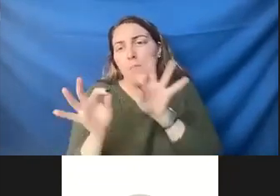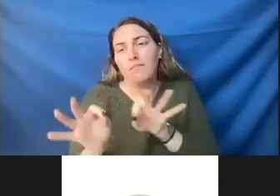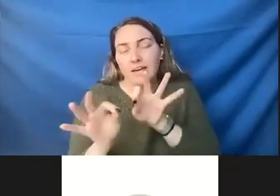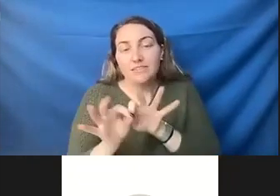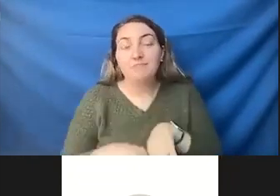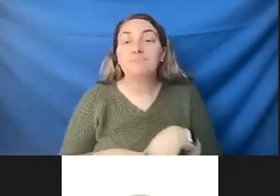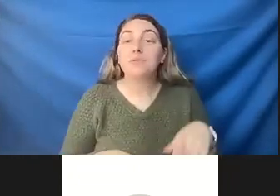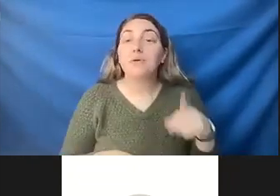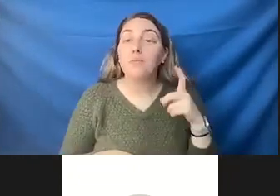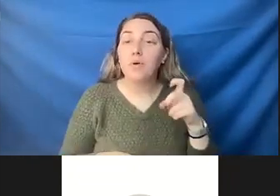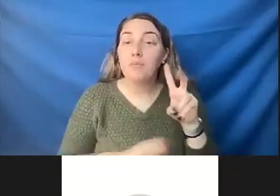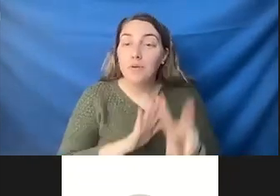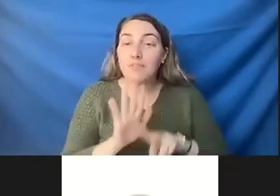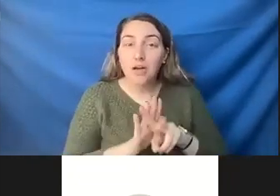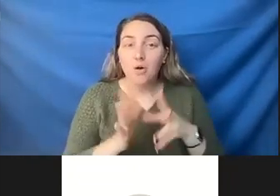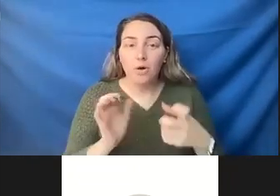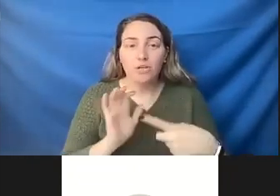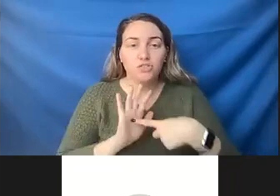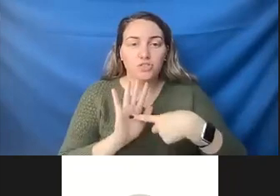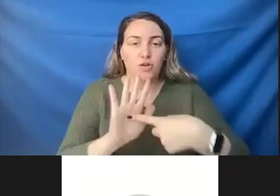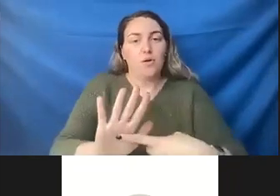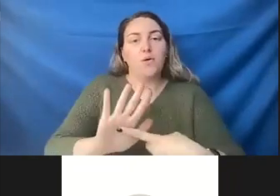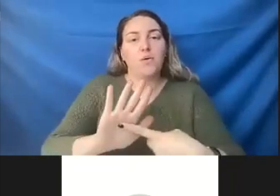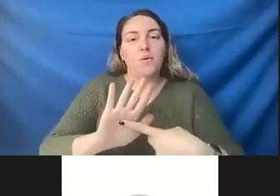demonstrate the rocker paddle.